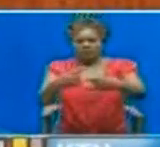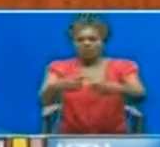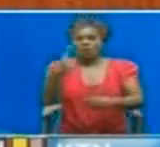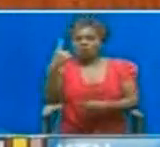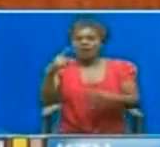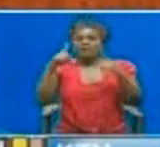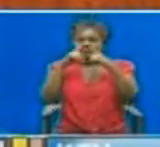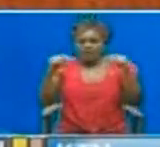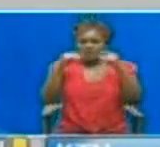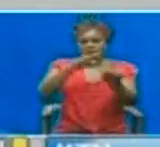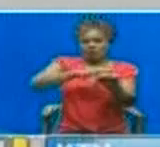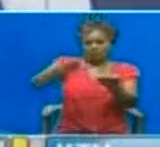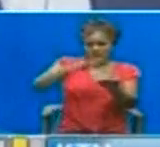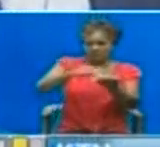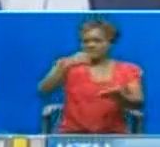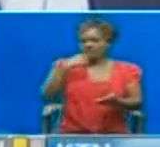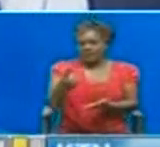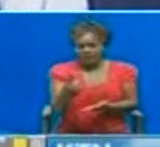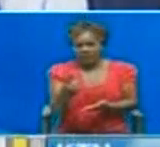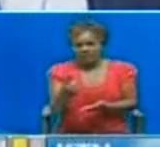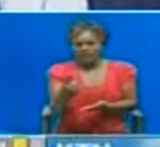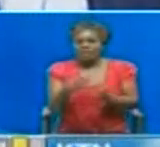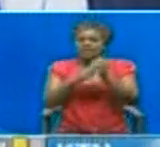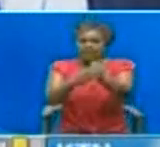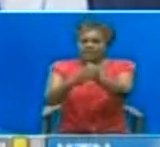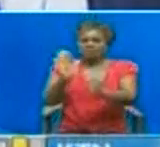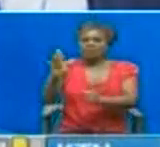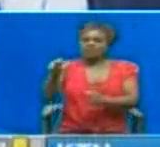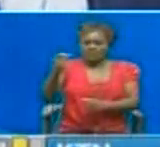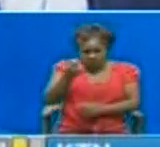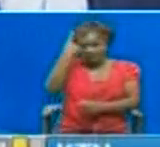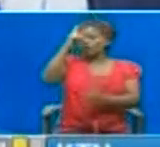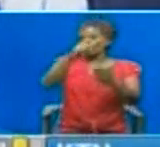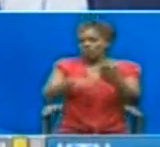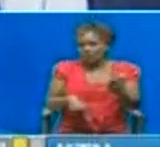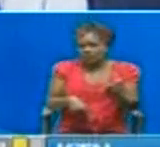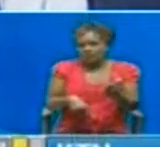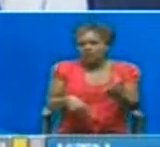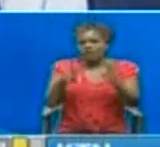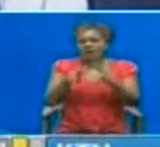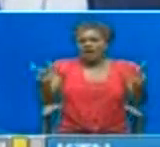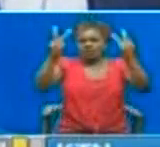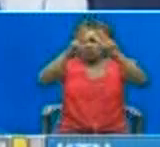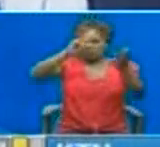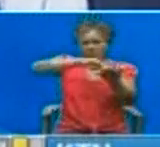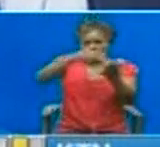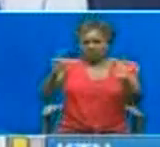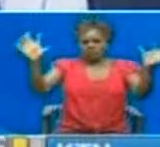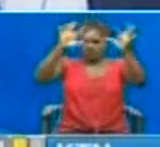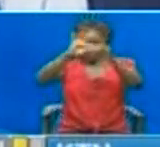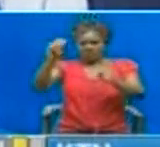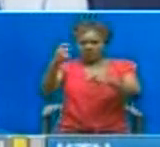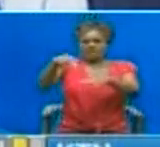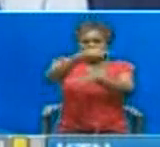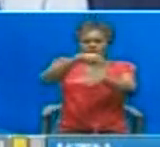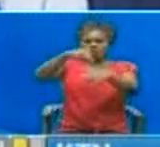one of his conciliation apology in the dailies, Kuria says as a leader, he has come to the realization that values and principles that unite Kenyans are for the